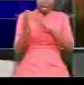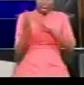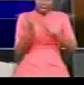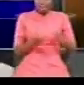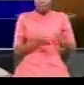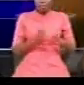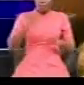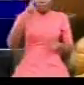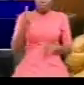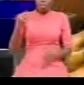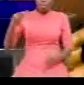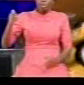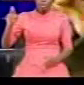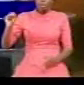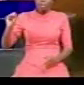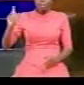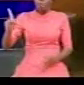husk,